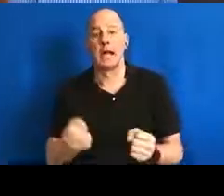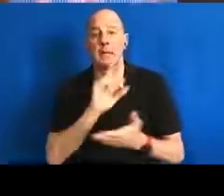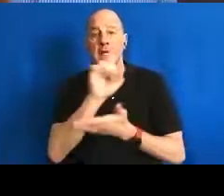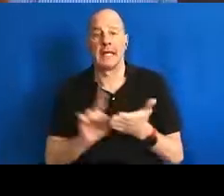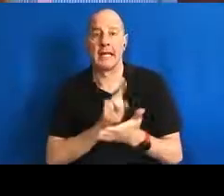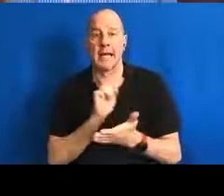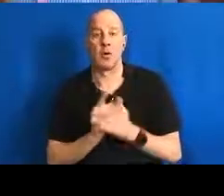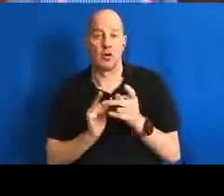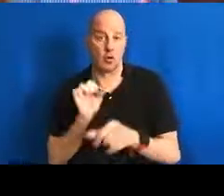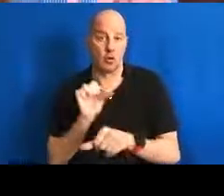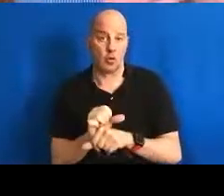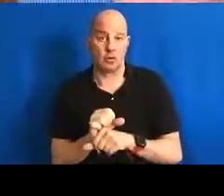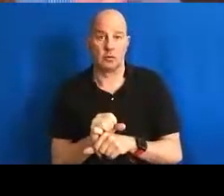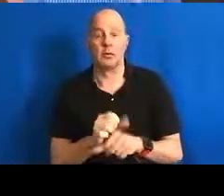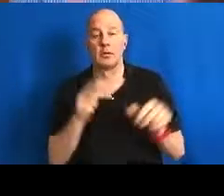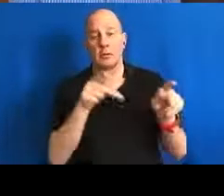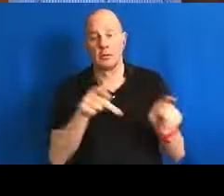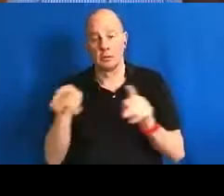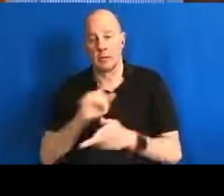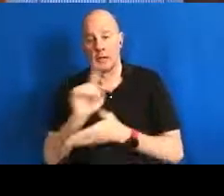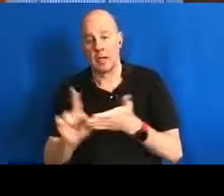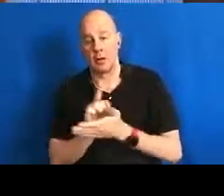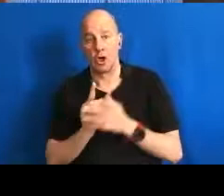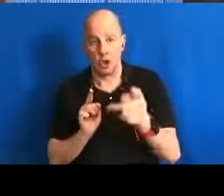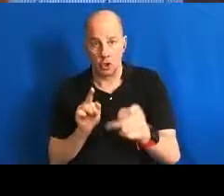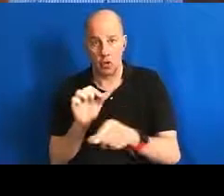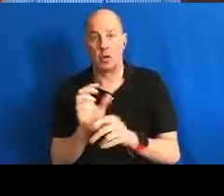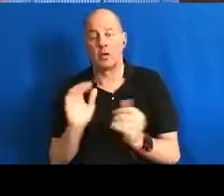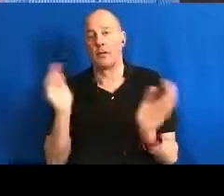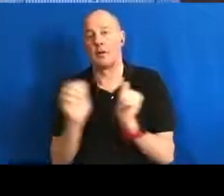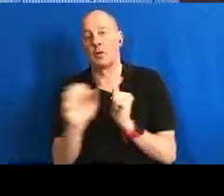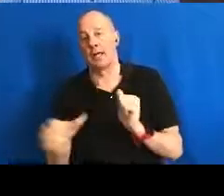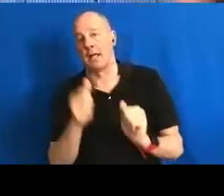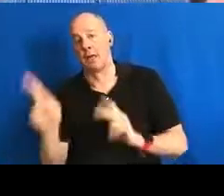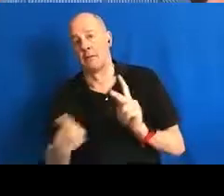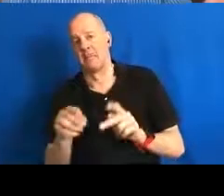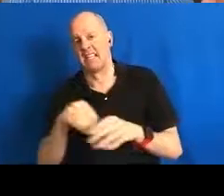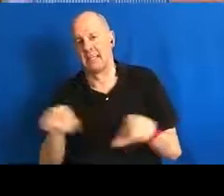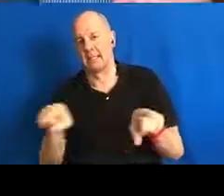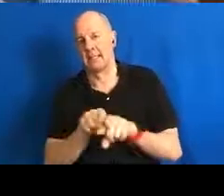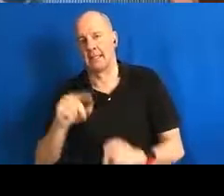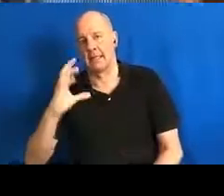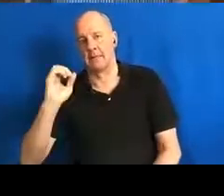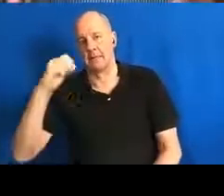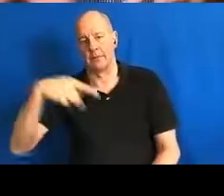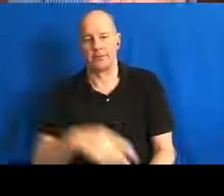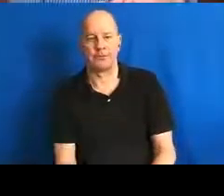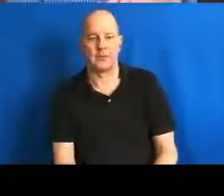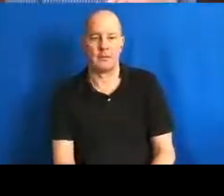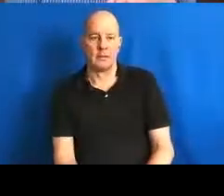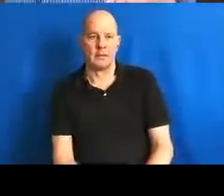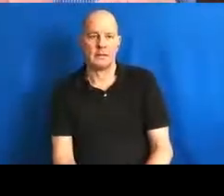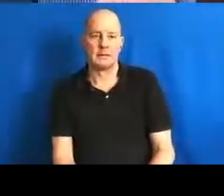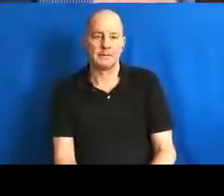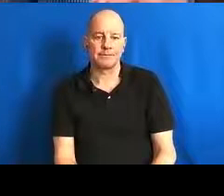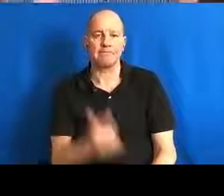So the proportion of hours that you worked versus other people in your cooperative. And so here we can see how the money